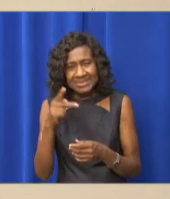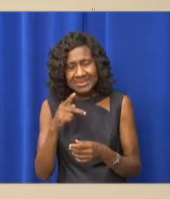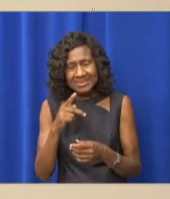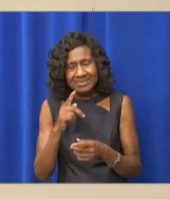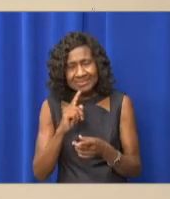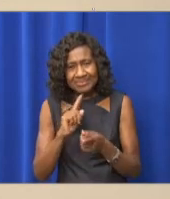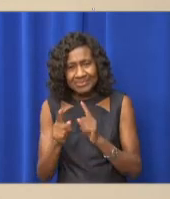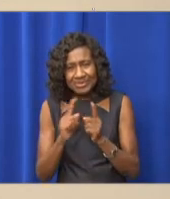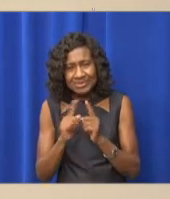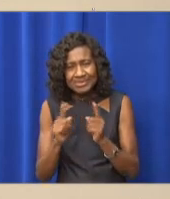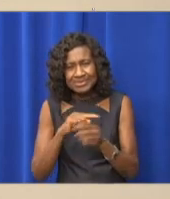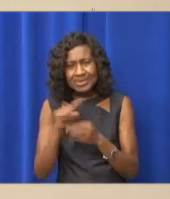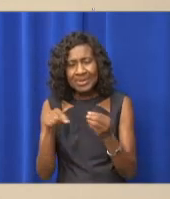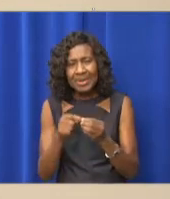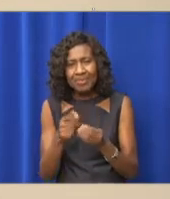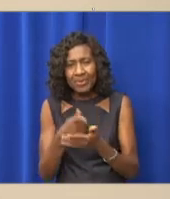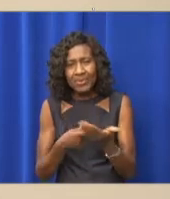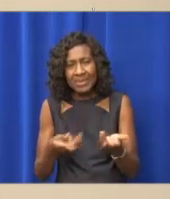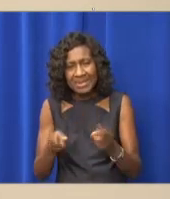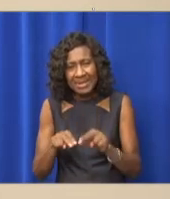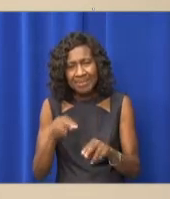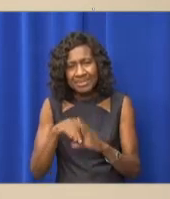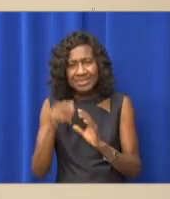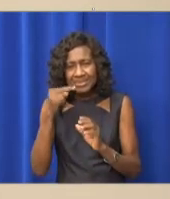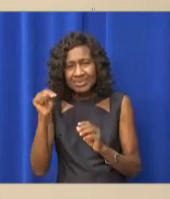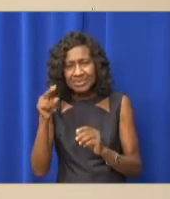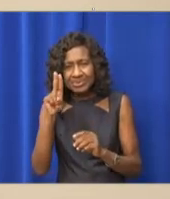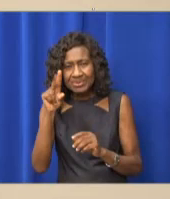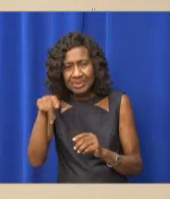by a number of attorneys. I want to assure